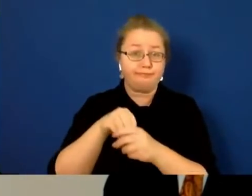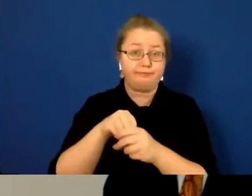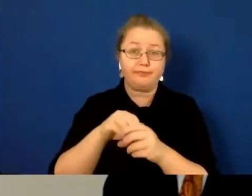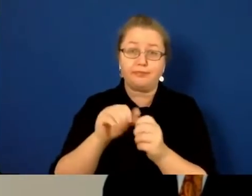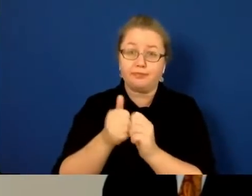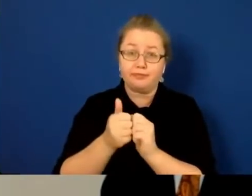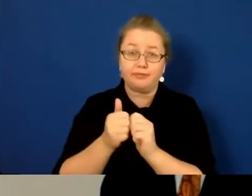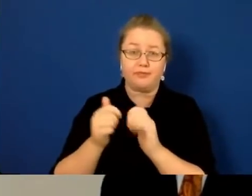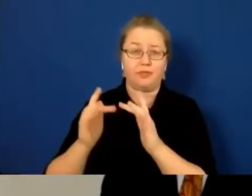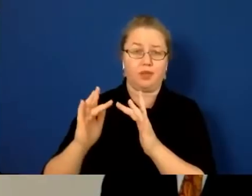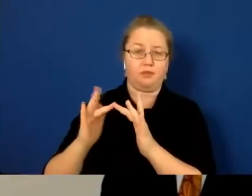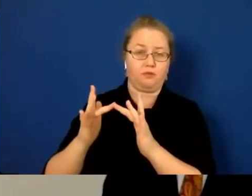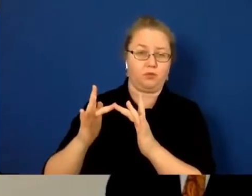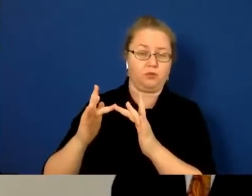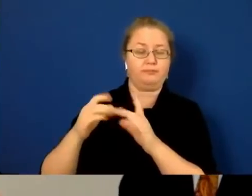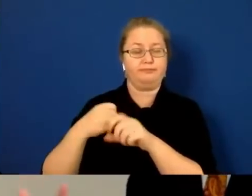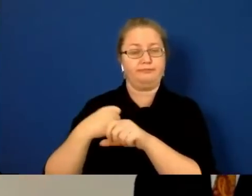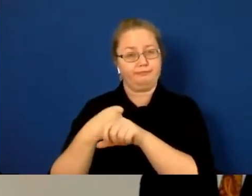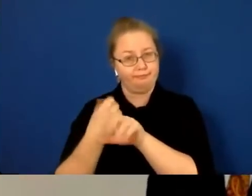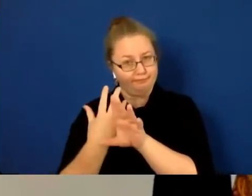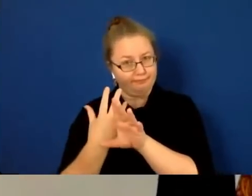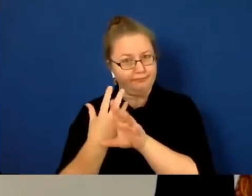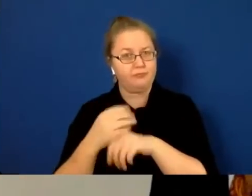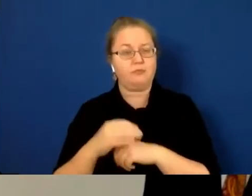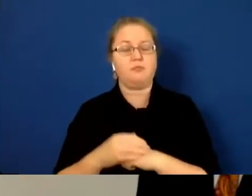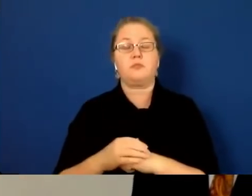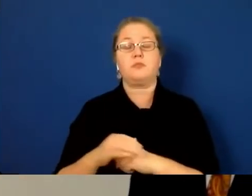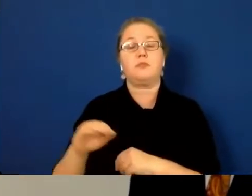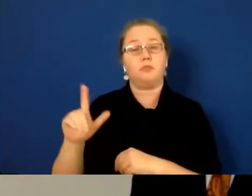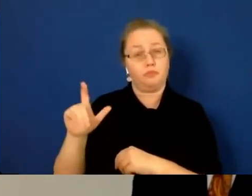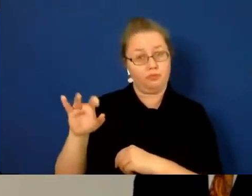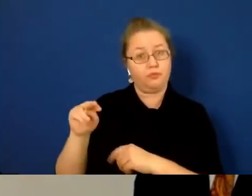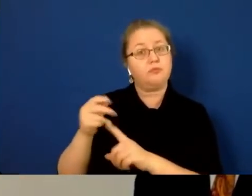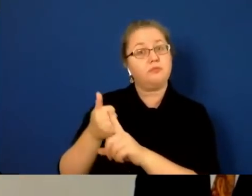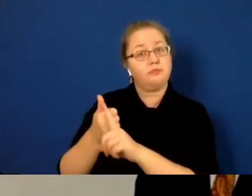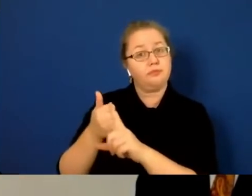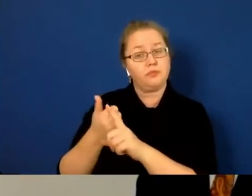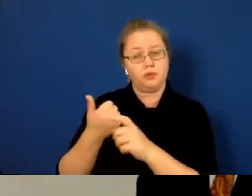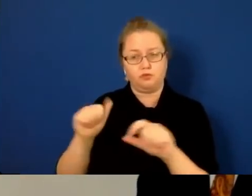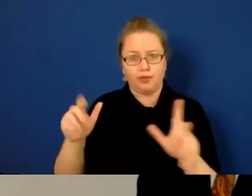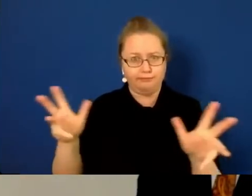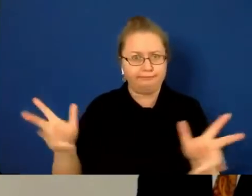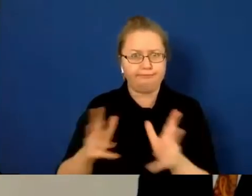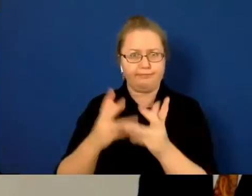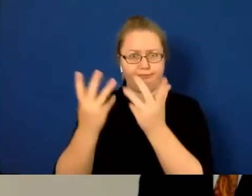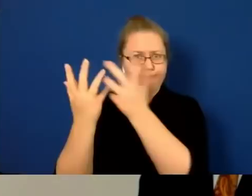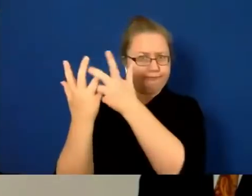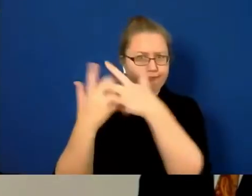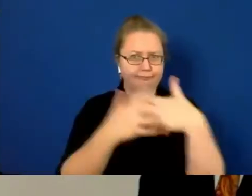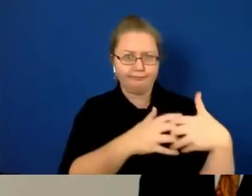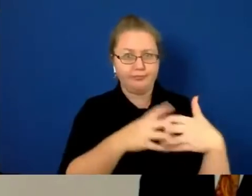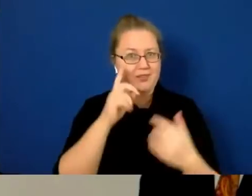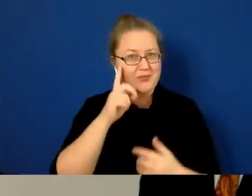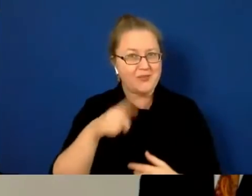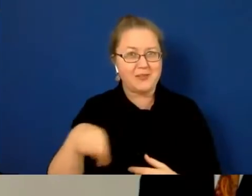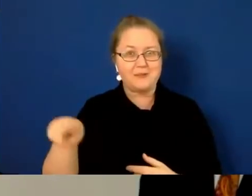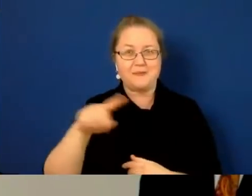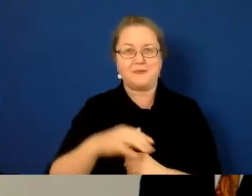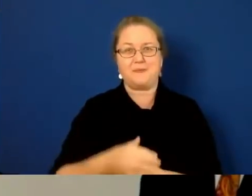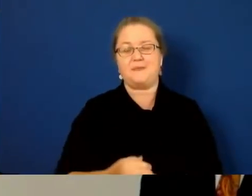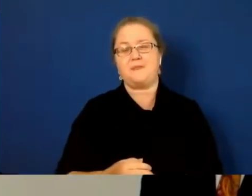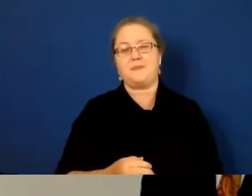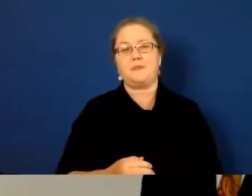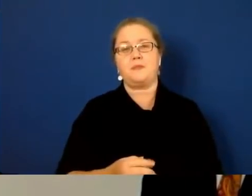be at a distance and no touch things put in place. So there's provisions for that. Remembrance